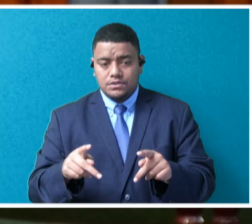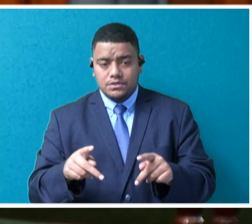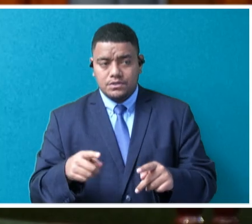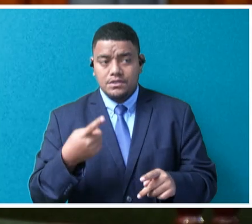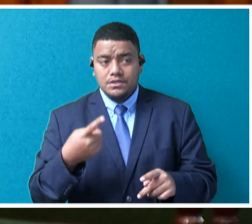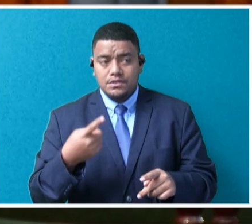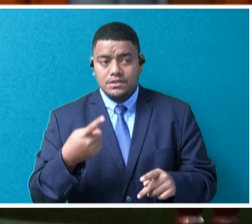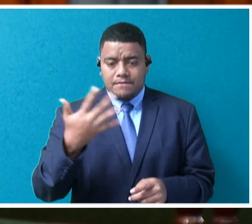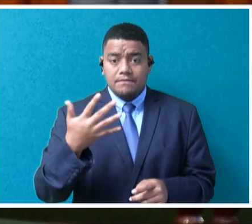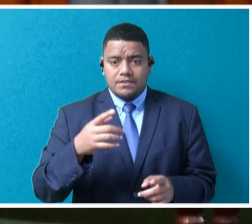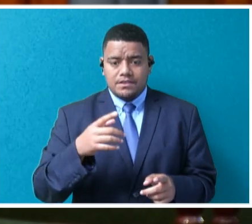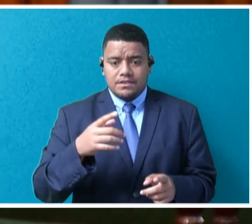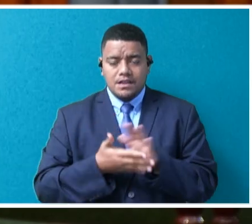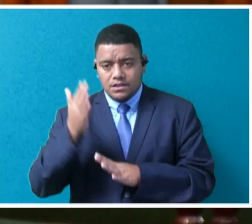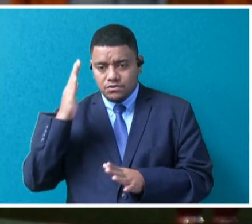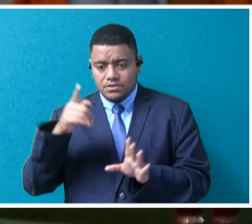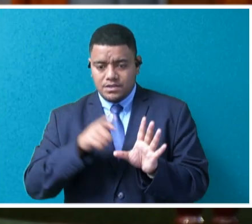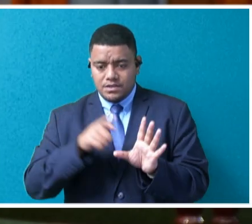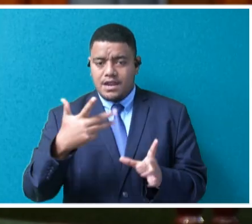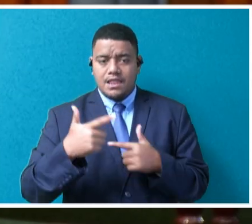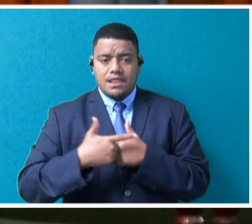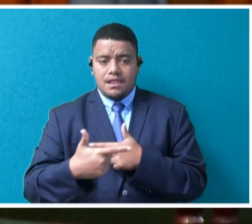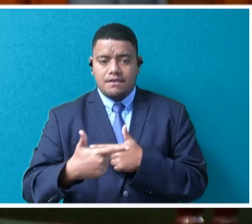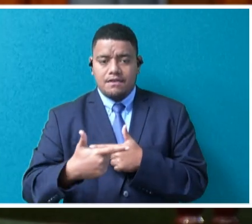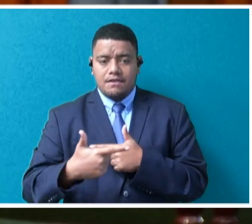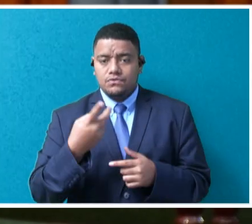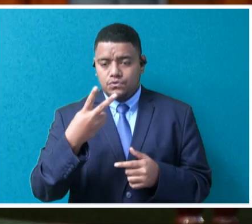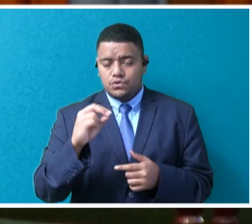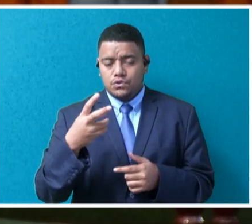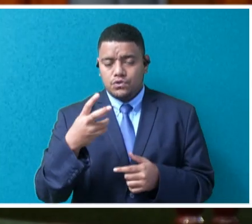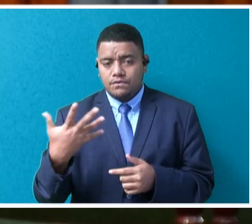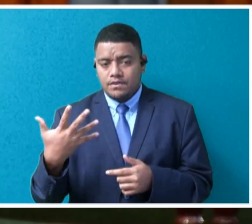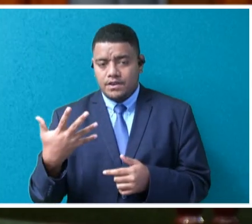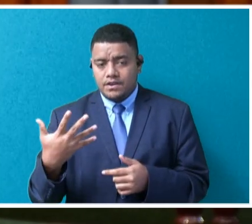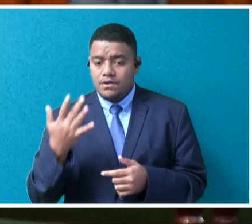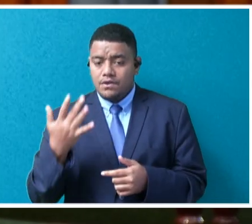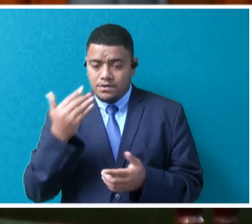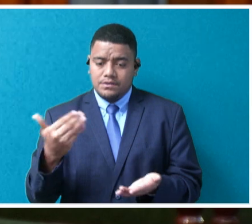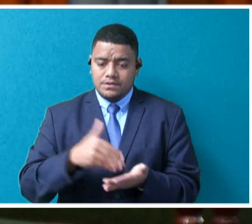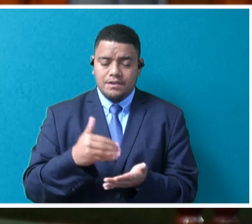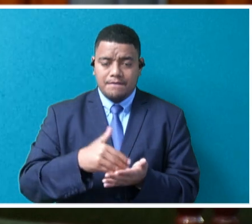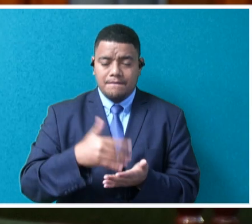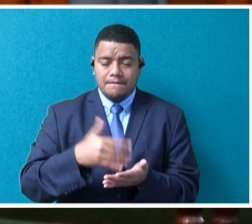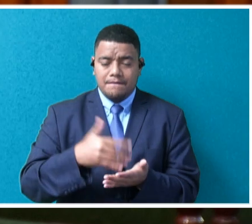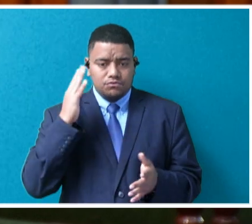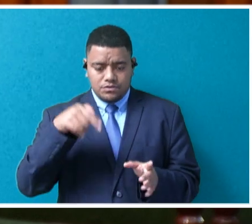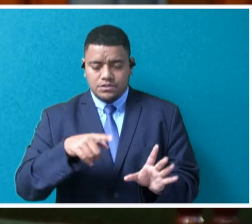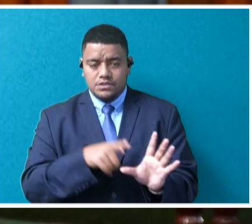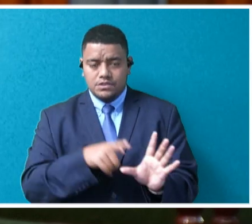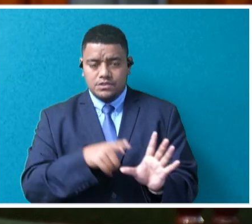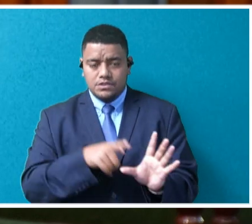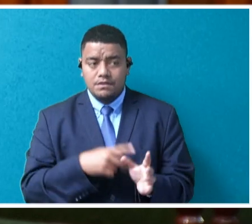at 15 secondary schools at Year 9 level in 2025, with an additional 5 schools this year.